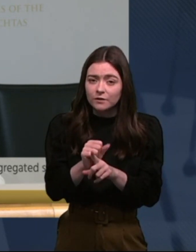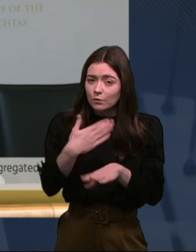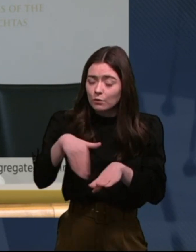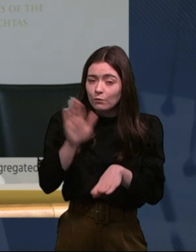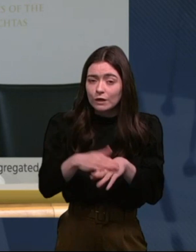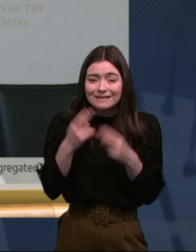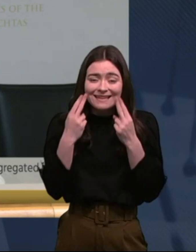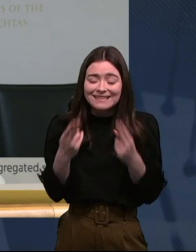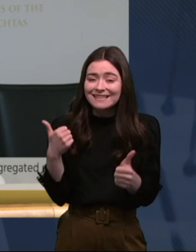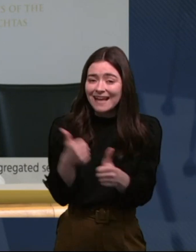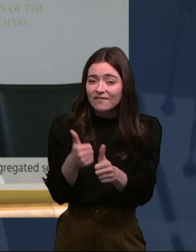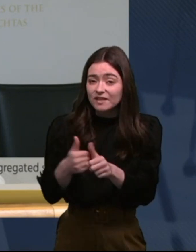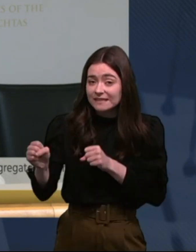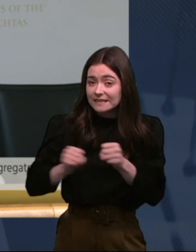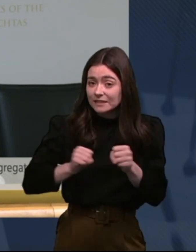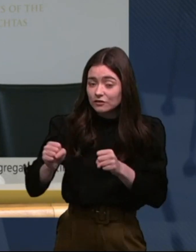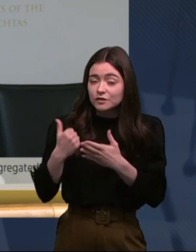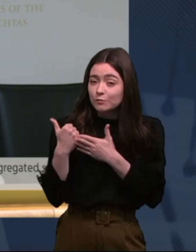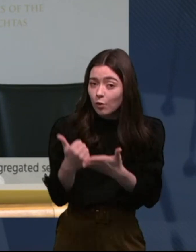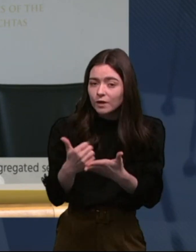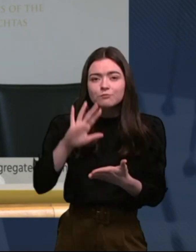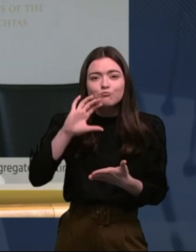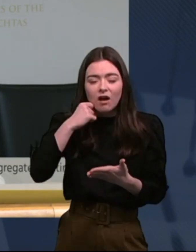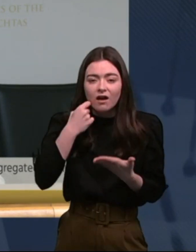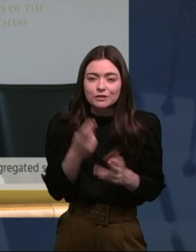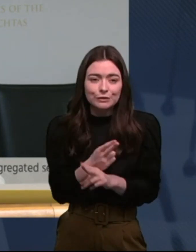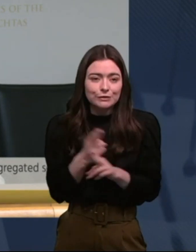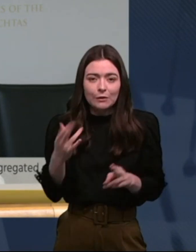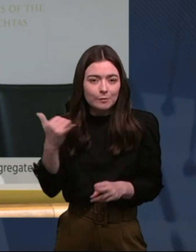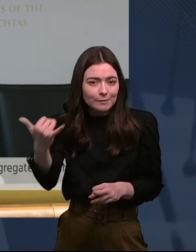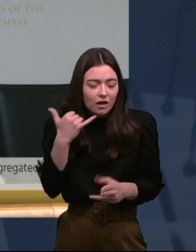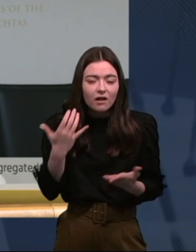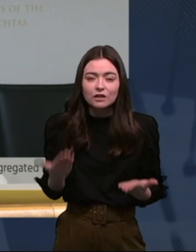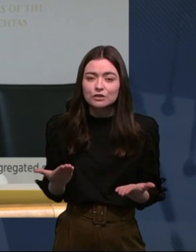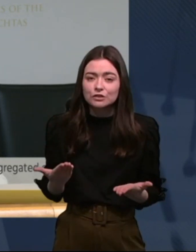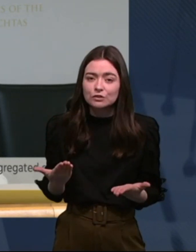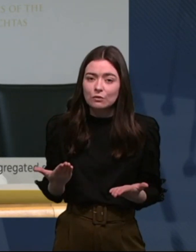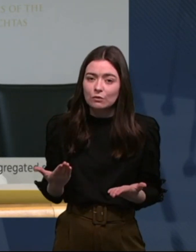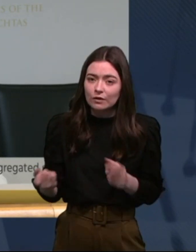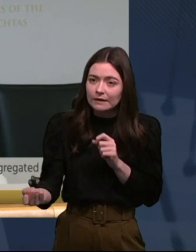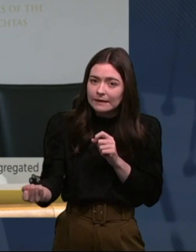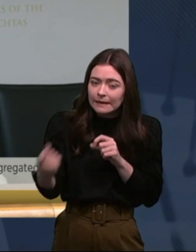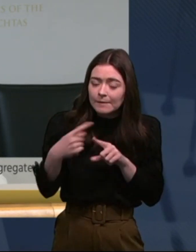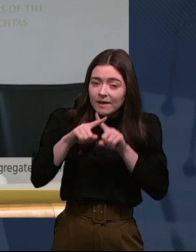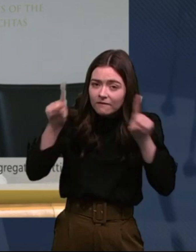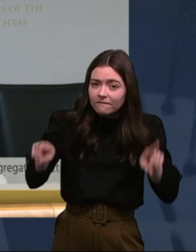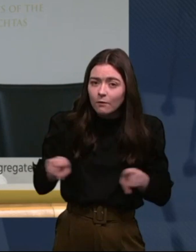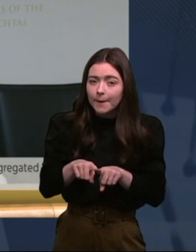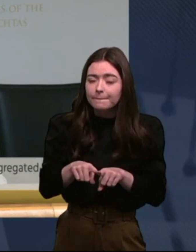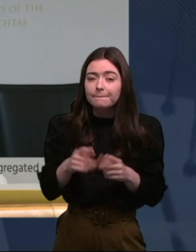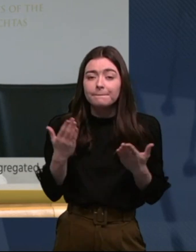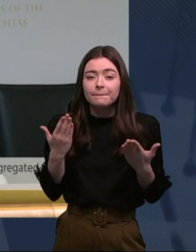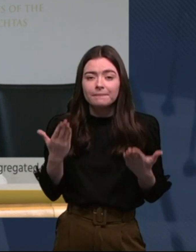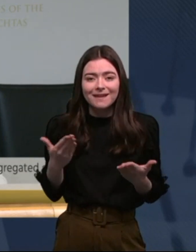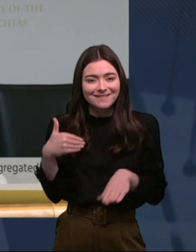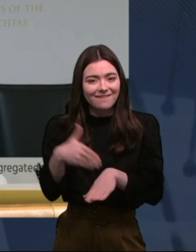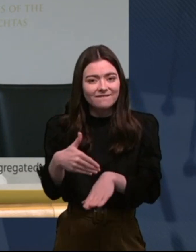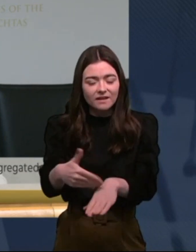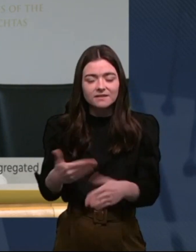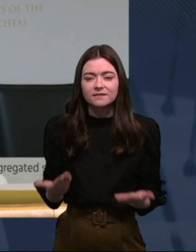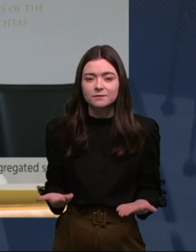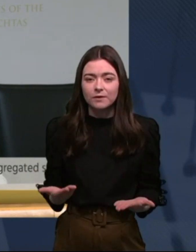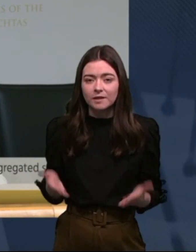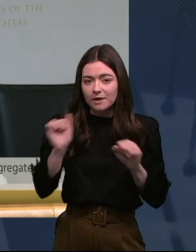require advocacy support, because they're not going to be able to pick up the phone to us or send in a form to us. That's compromised as well